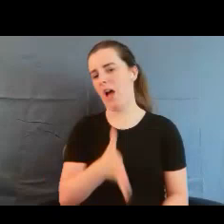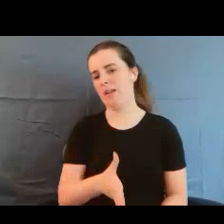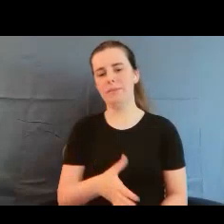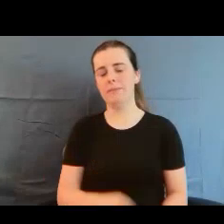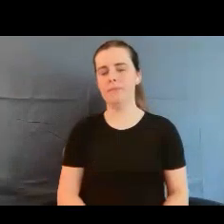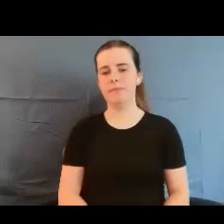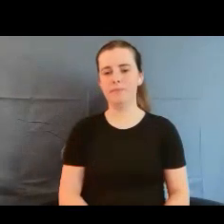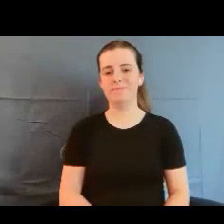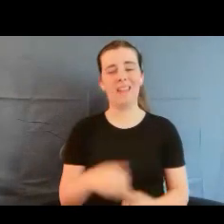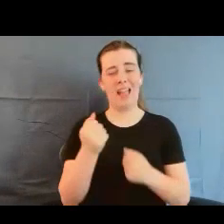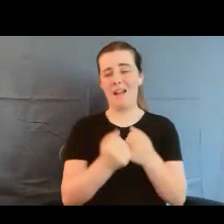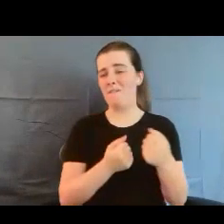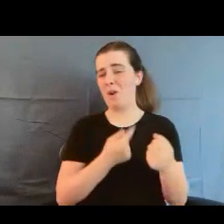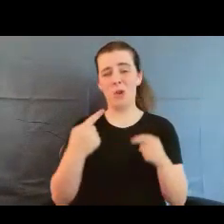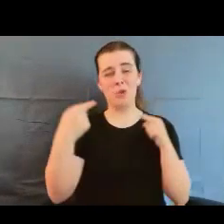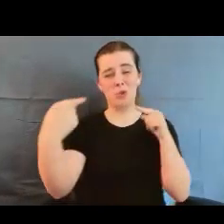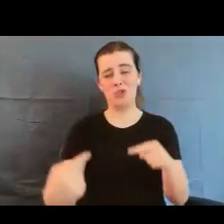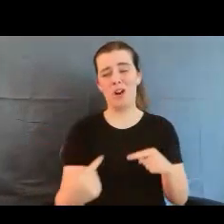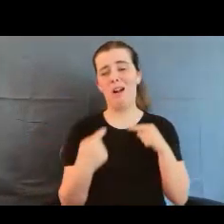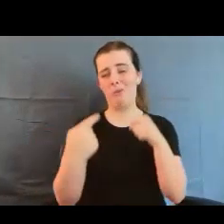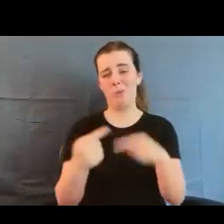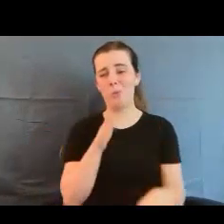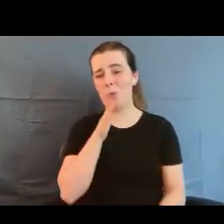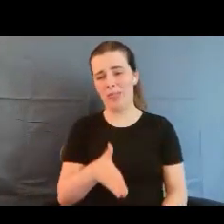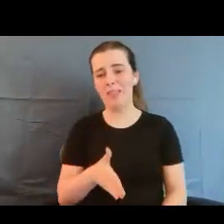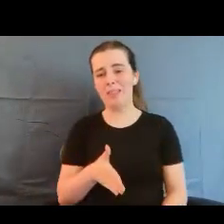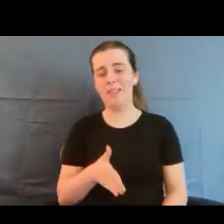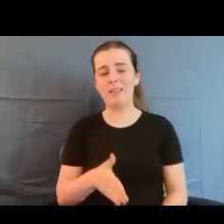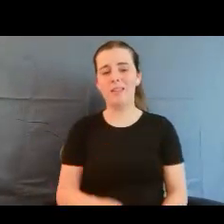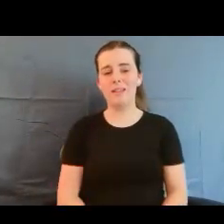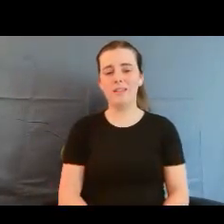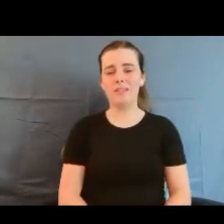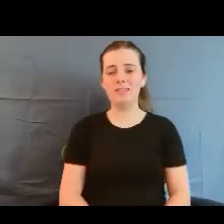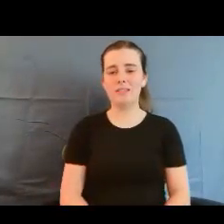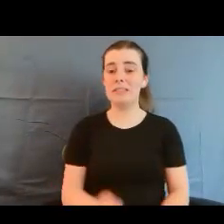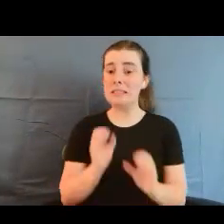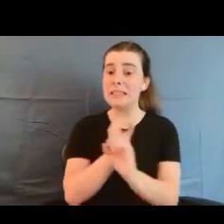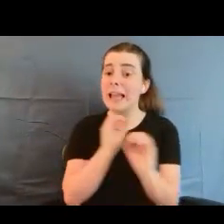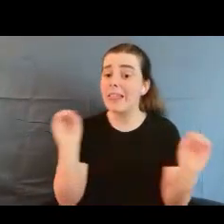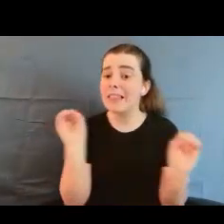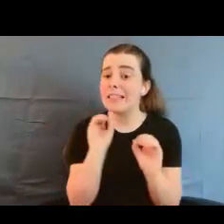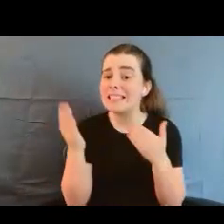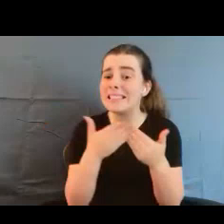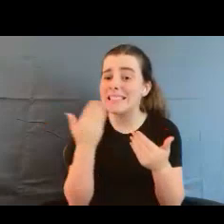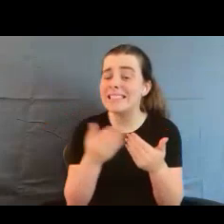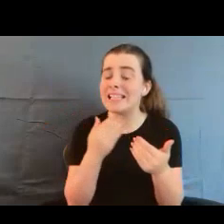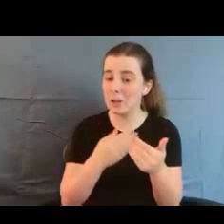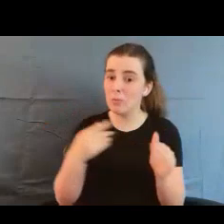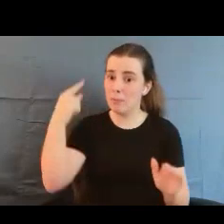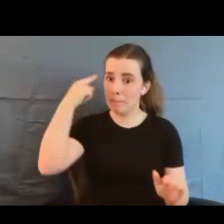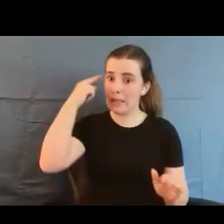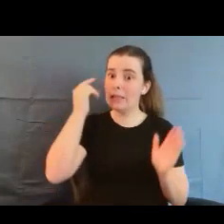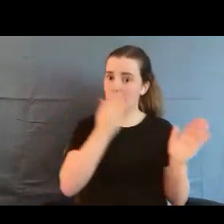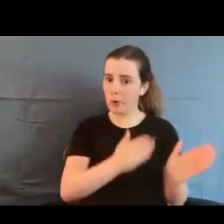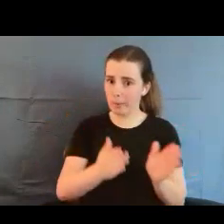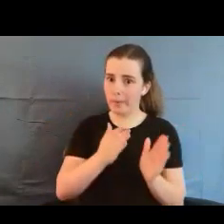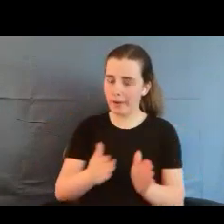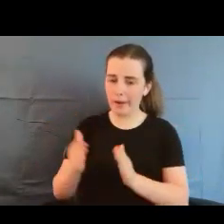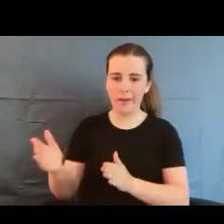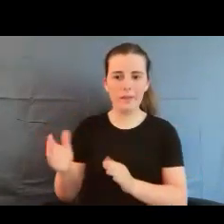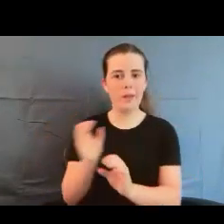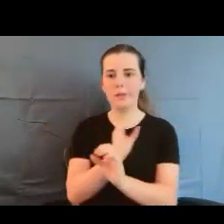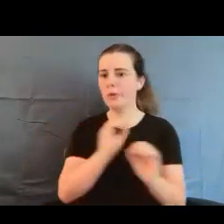Everyone will struggle on this course at some point. Um, Nothing will come easy, so mentally do prepare for that. There's no section that's a pure ascent